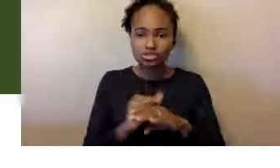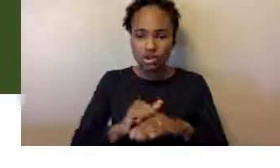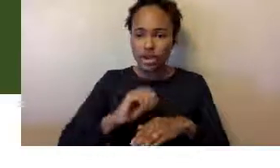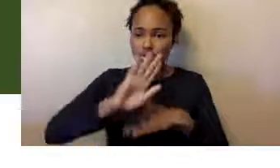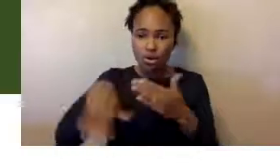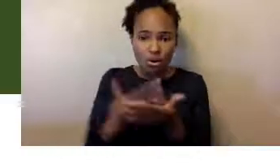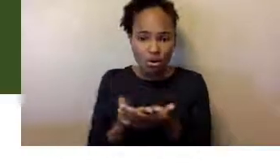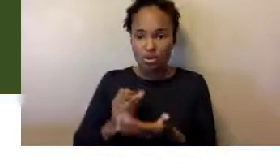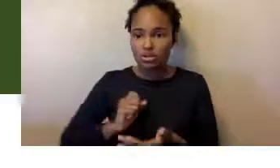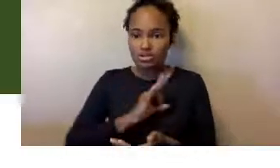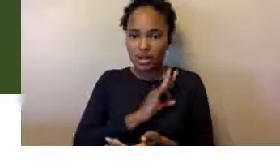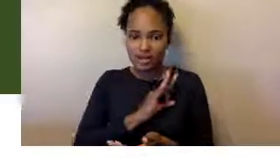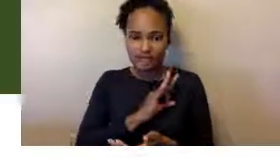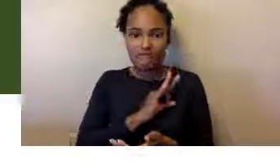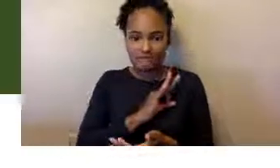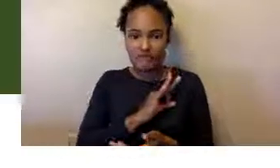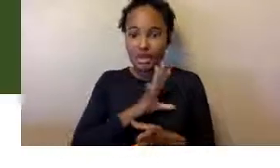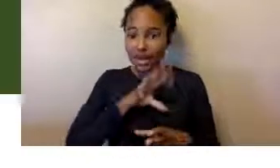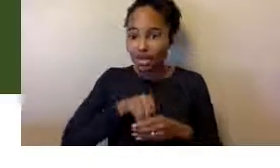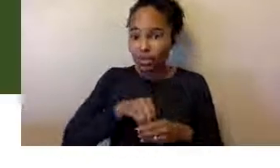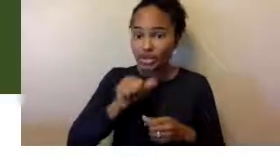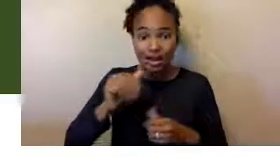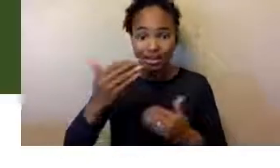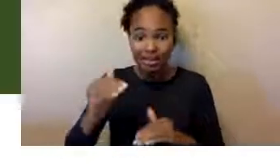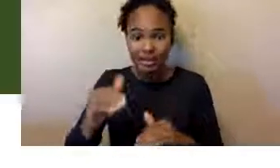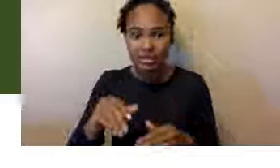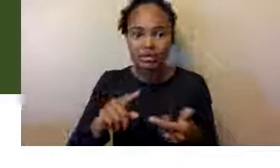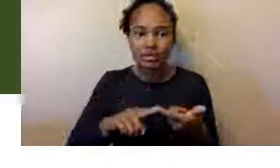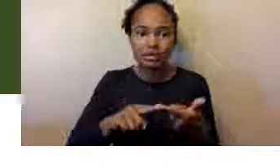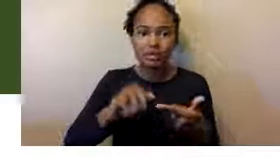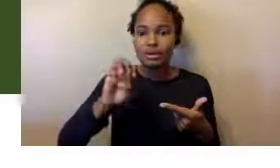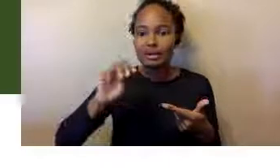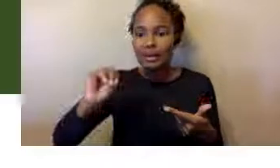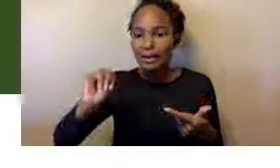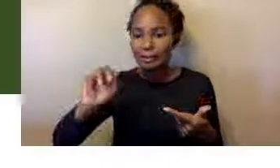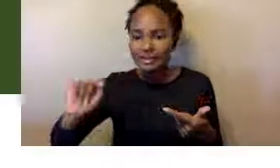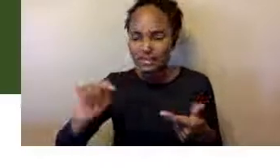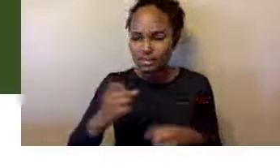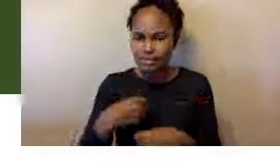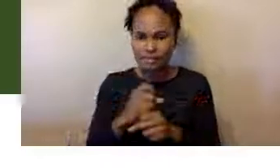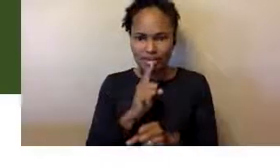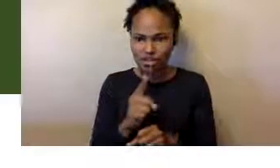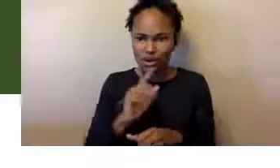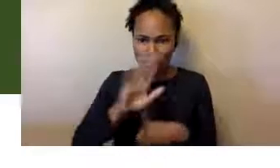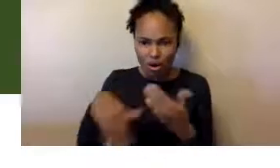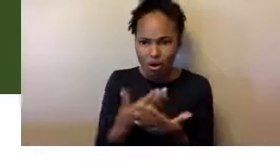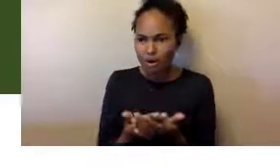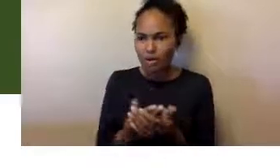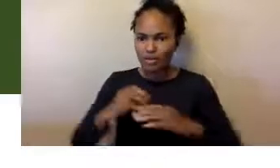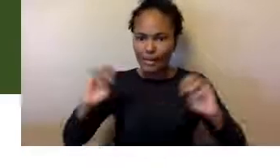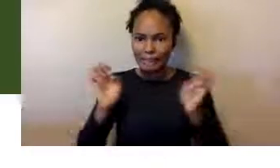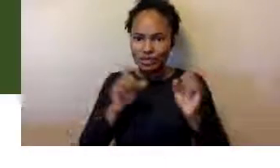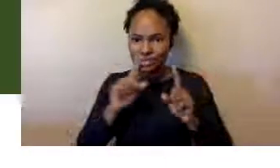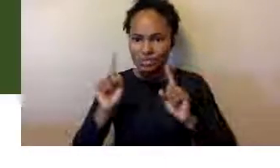and EMTs. So make sure the entire emergency response staff,